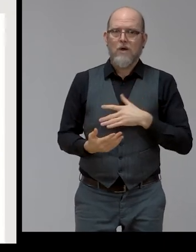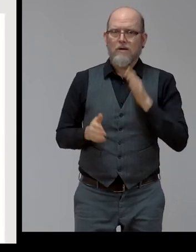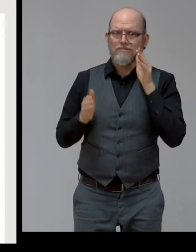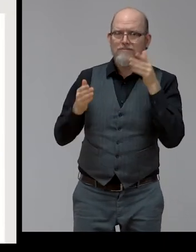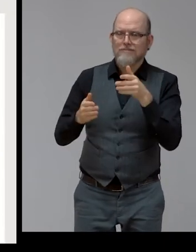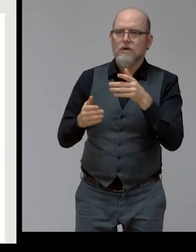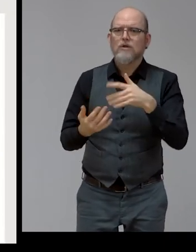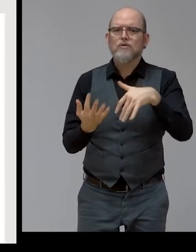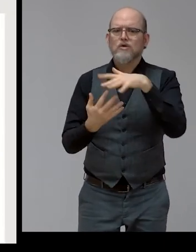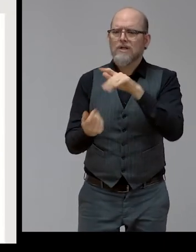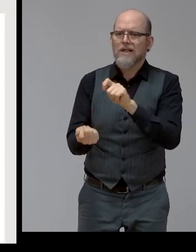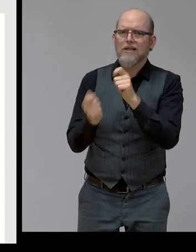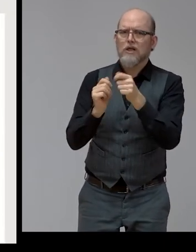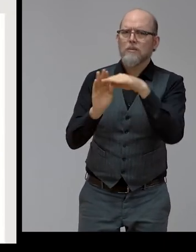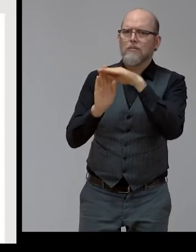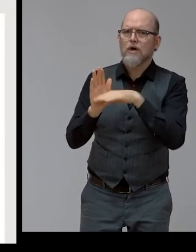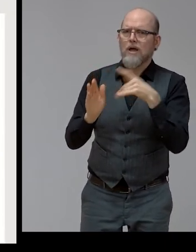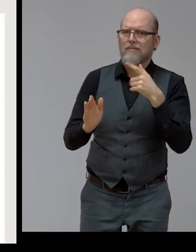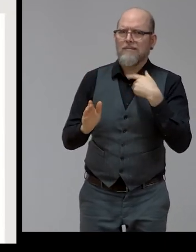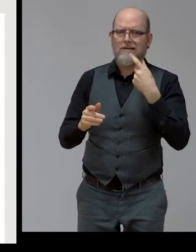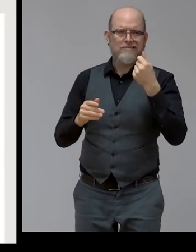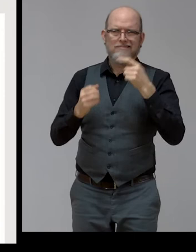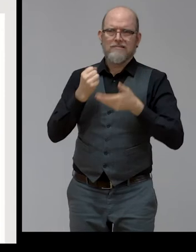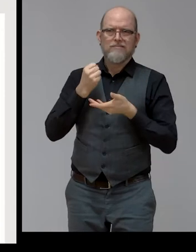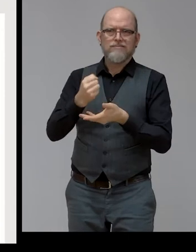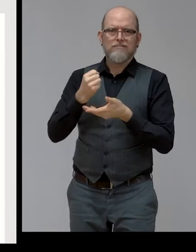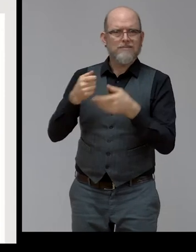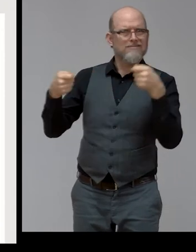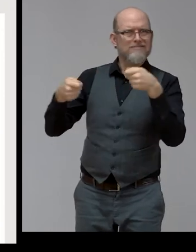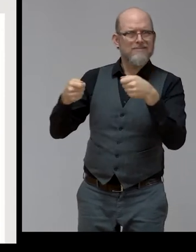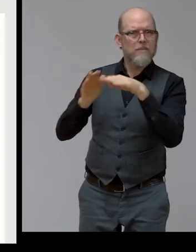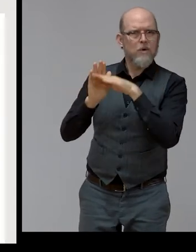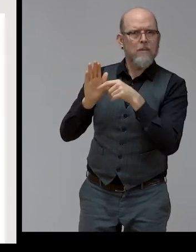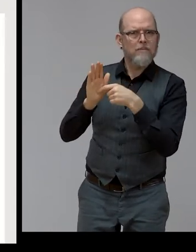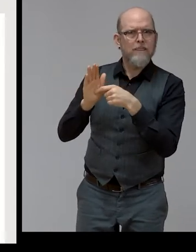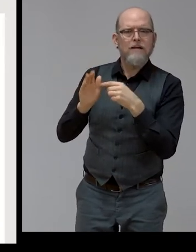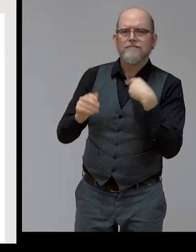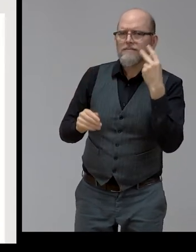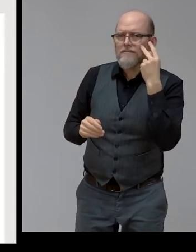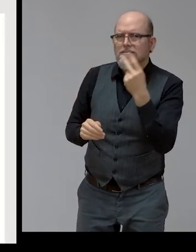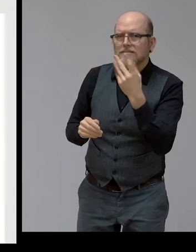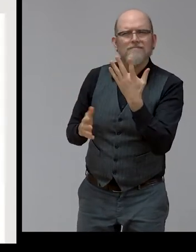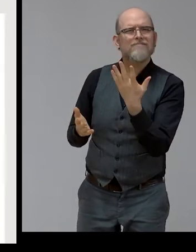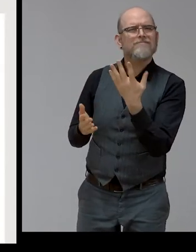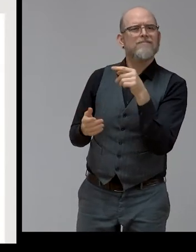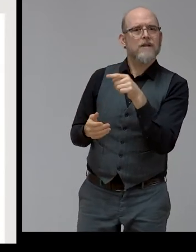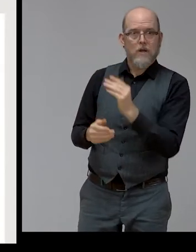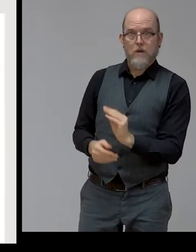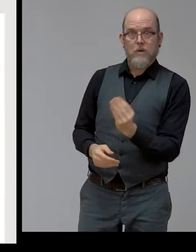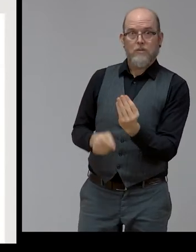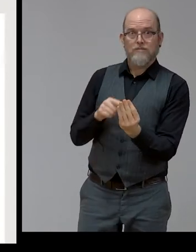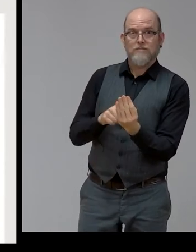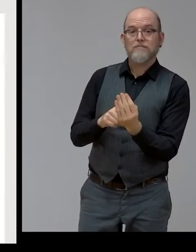especially the grant program. So our grant program focuses on also women, young people, and people with